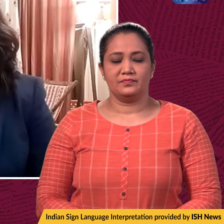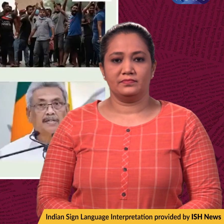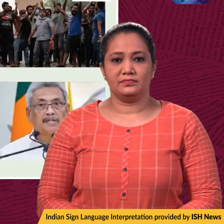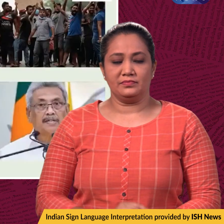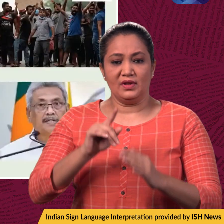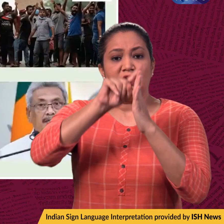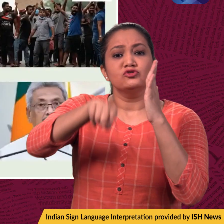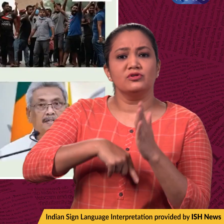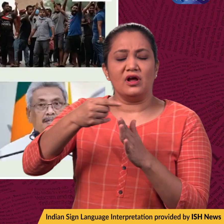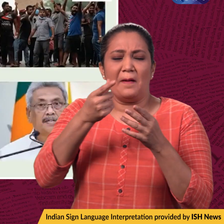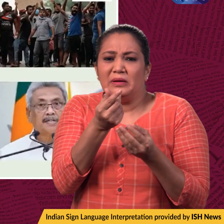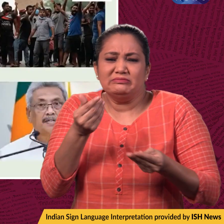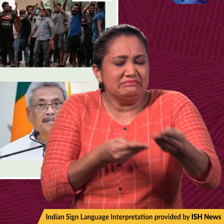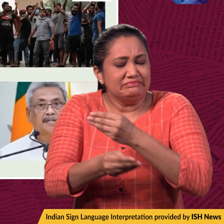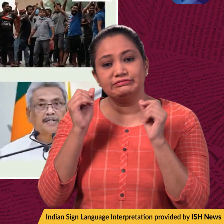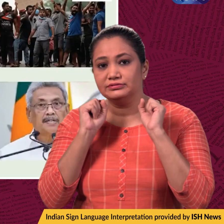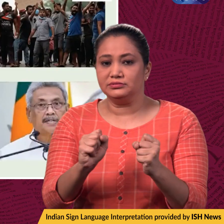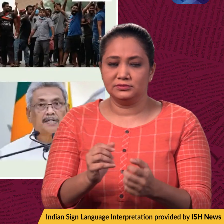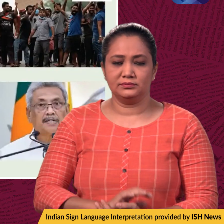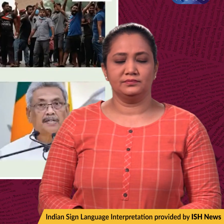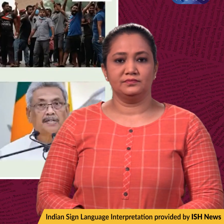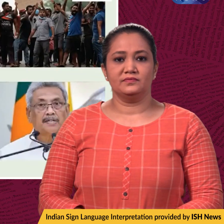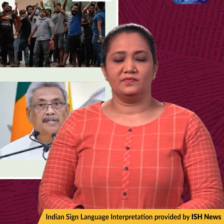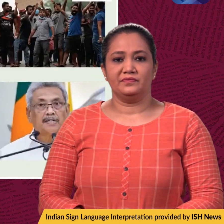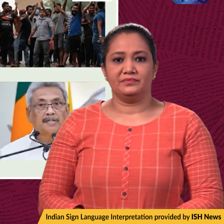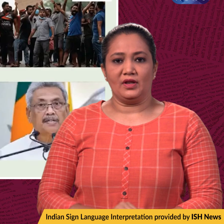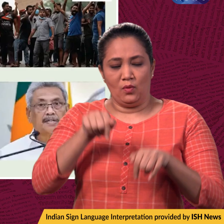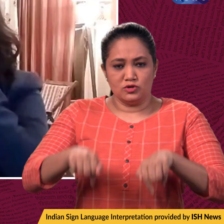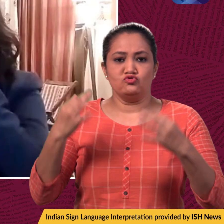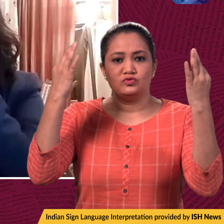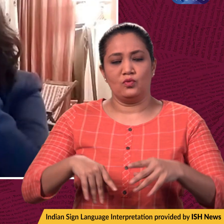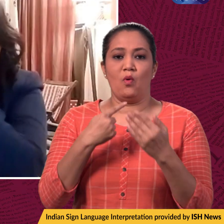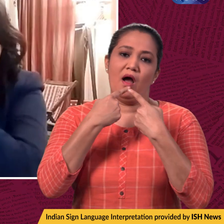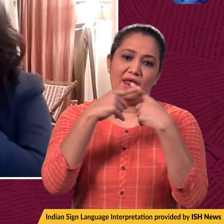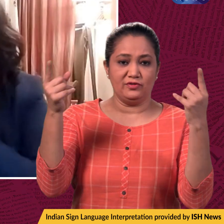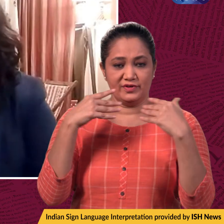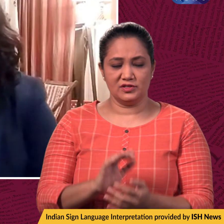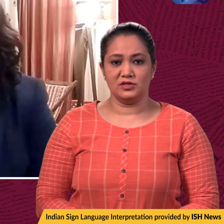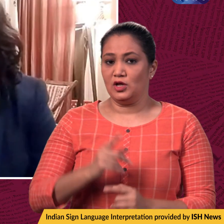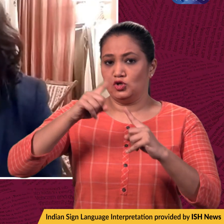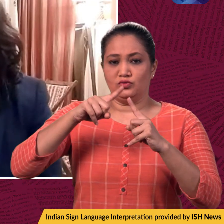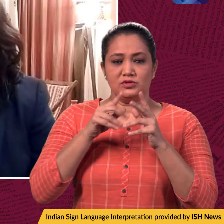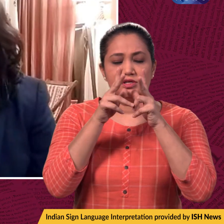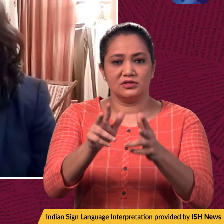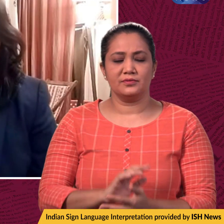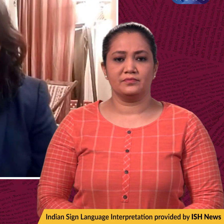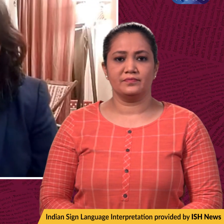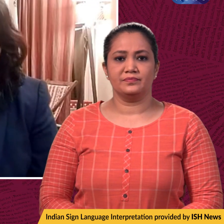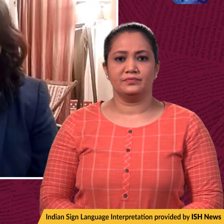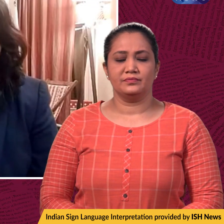Meanwhile, in Sri Lanka, which is crisis hit at this point, an announcement has come in on Tuesday that it would